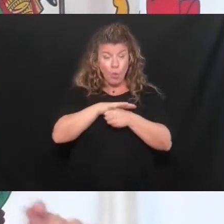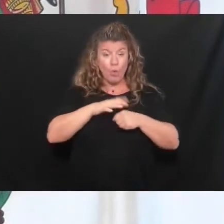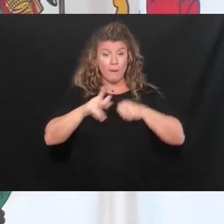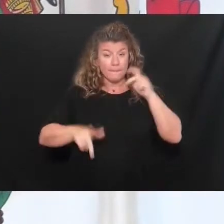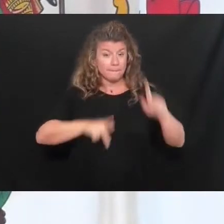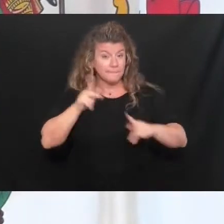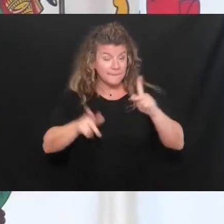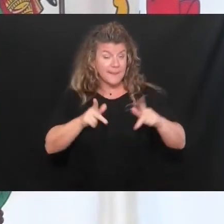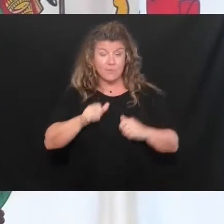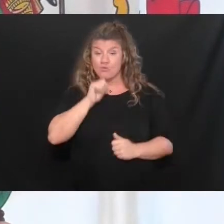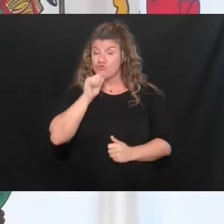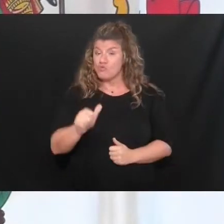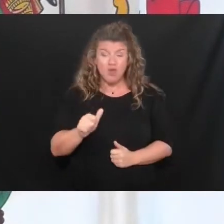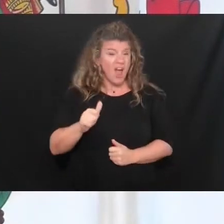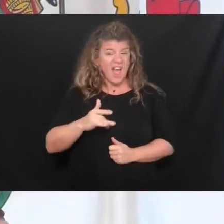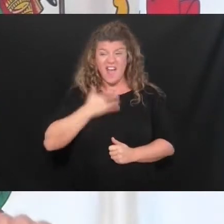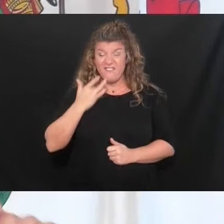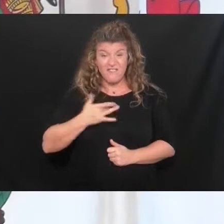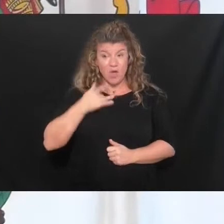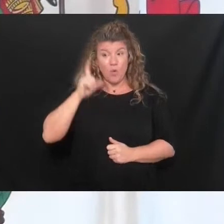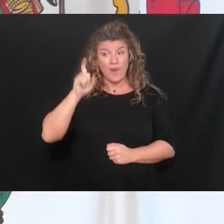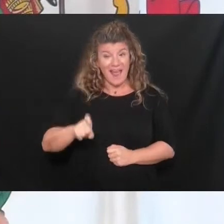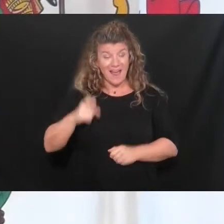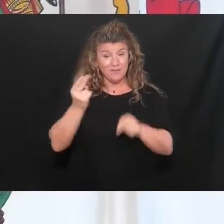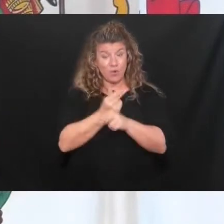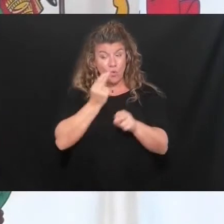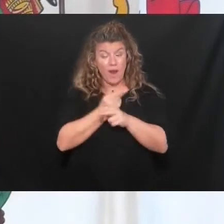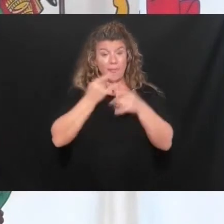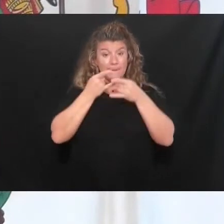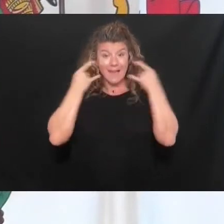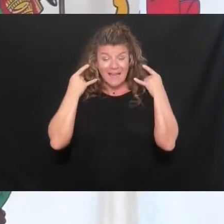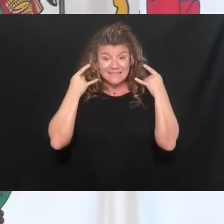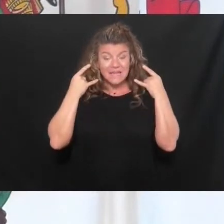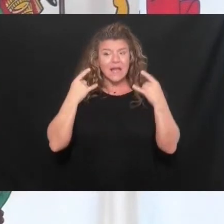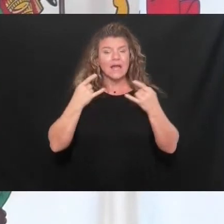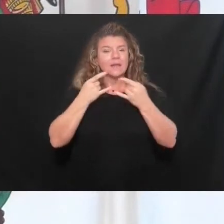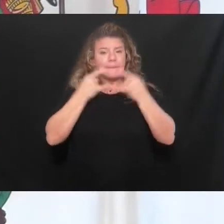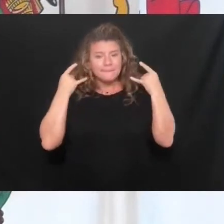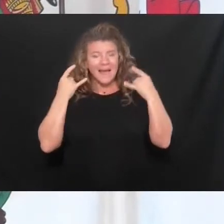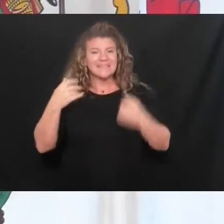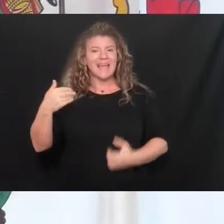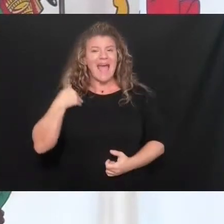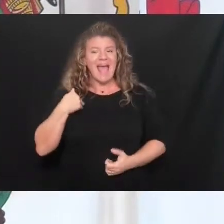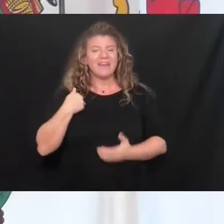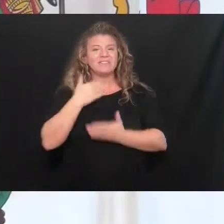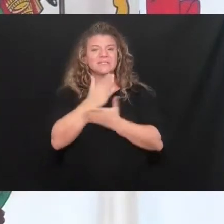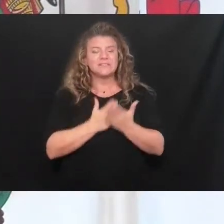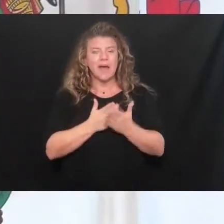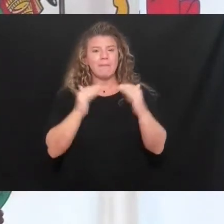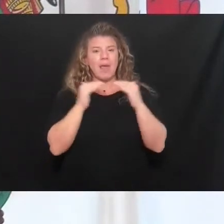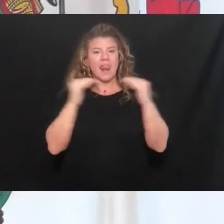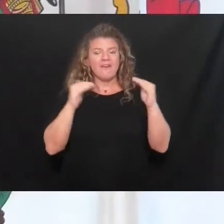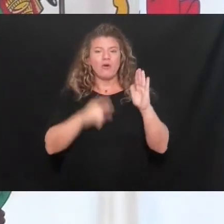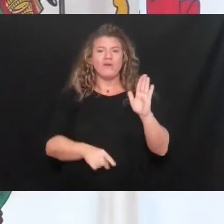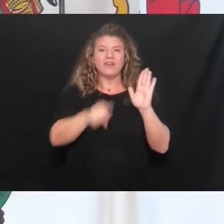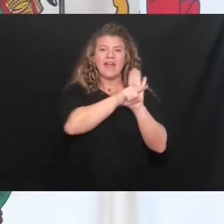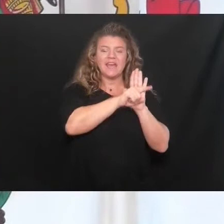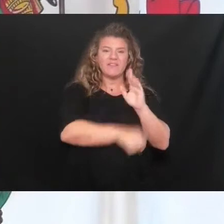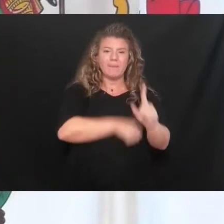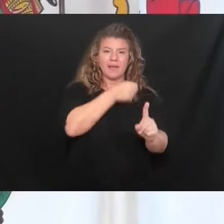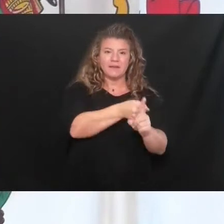do not think that we need to wear the masks do have some level of negative